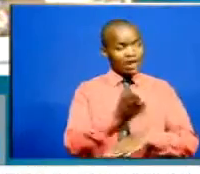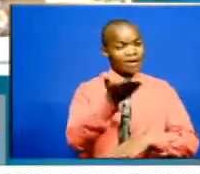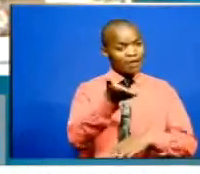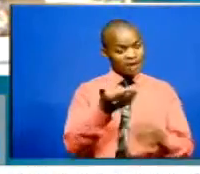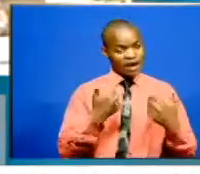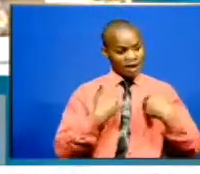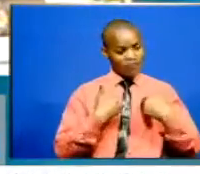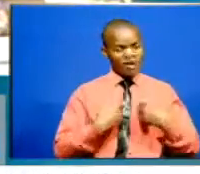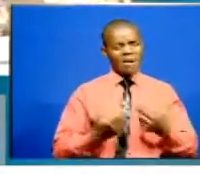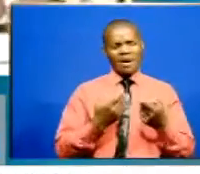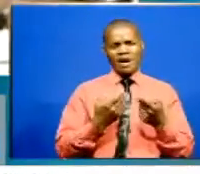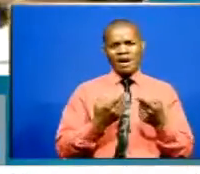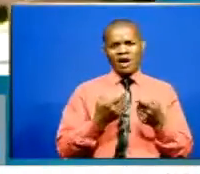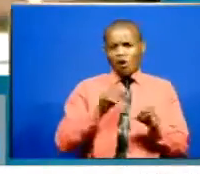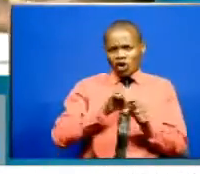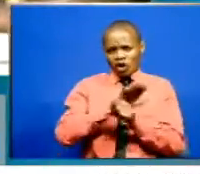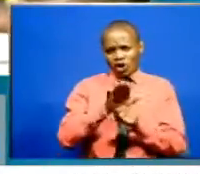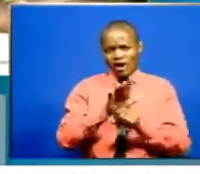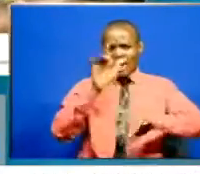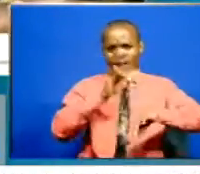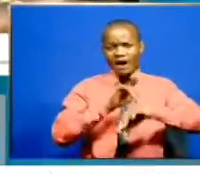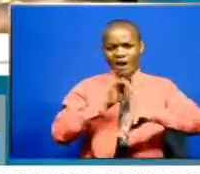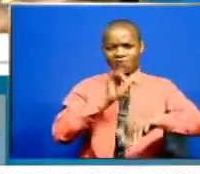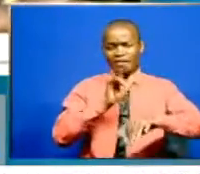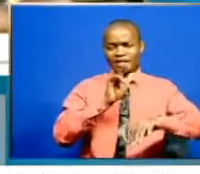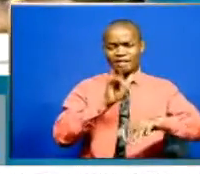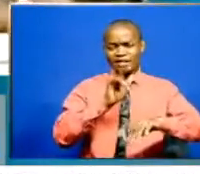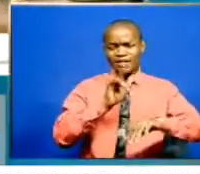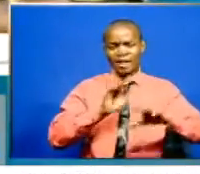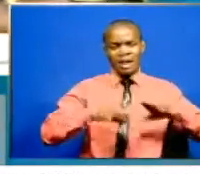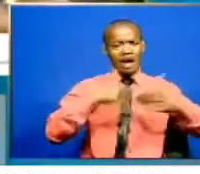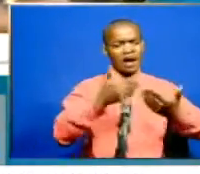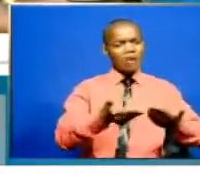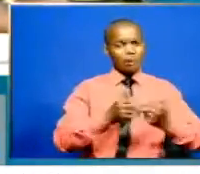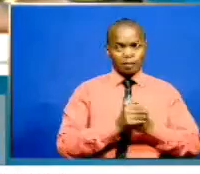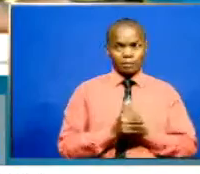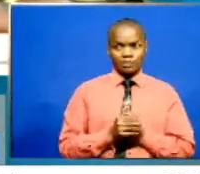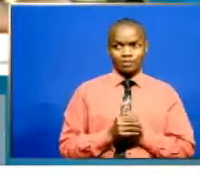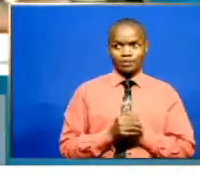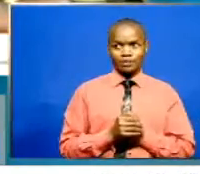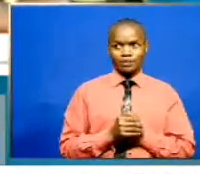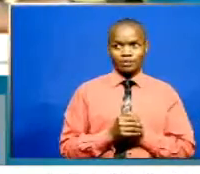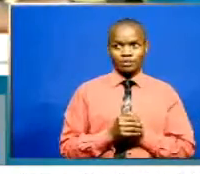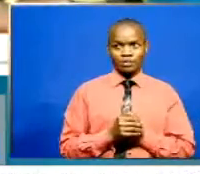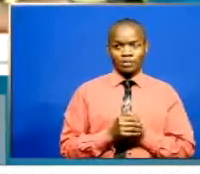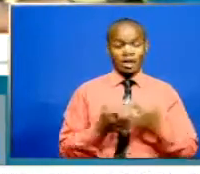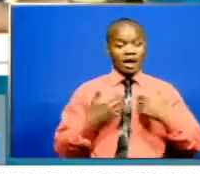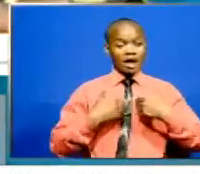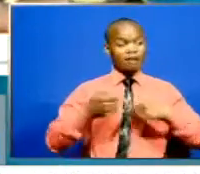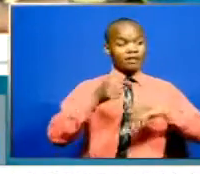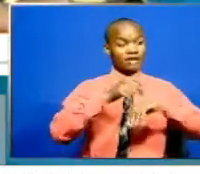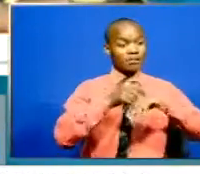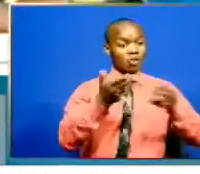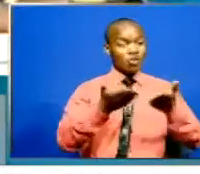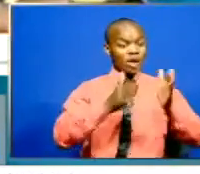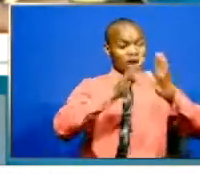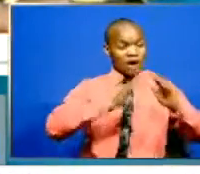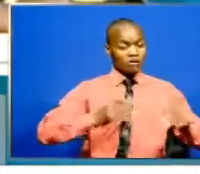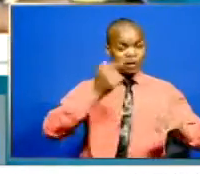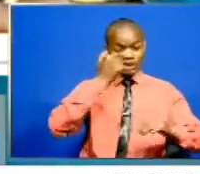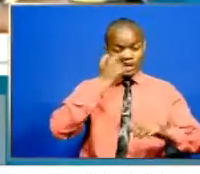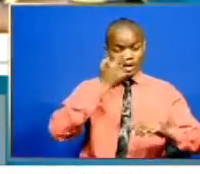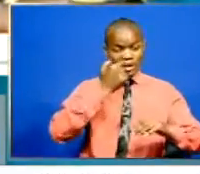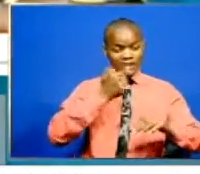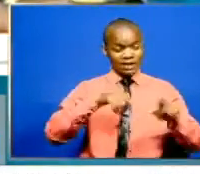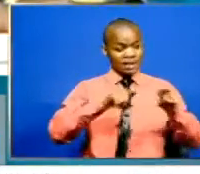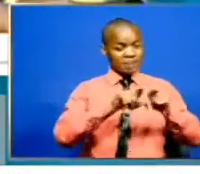COVID-19 pandemic? Of course, there's the time that we all are in our houses, and of course, that cannot be very good when it comes to environment